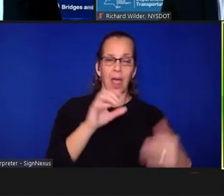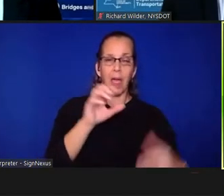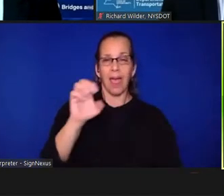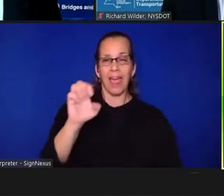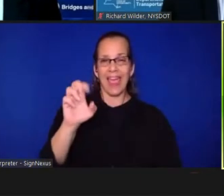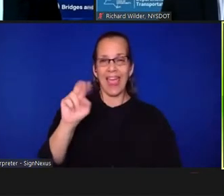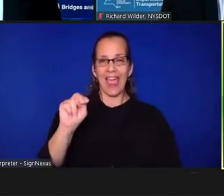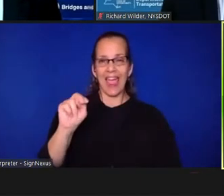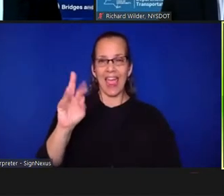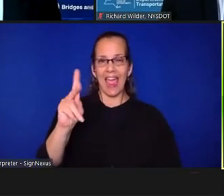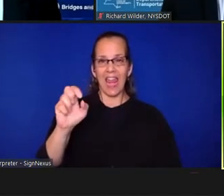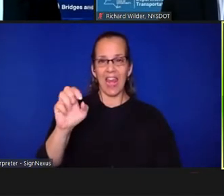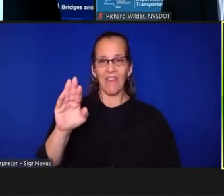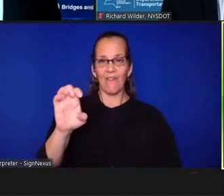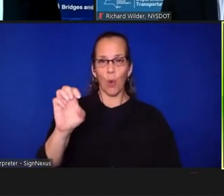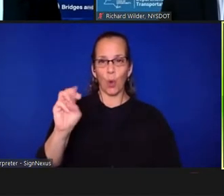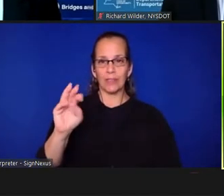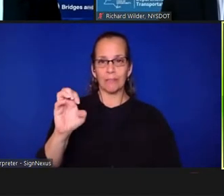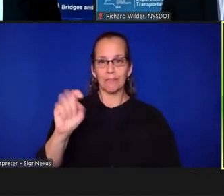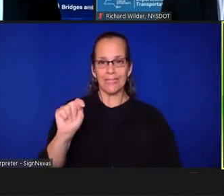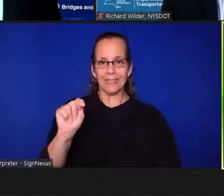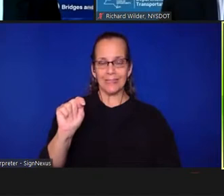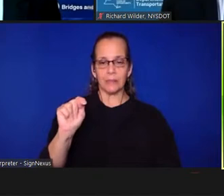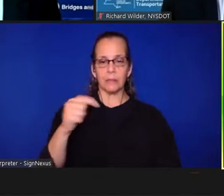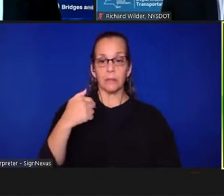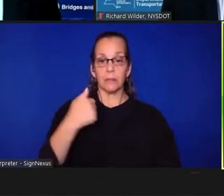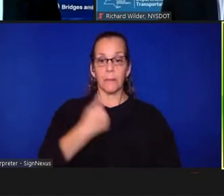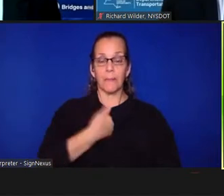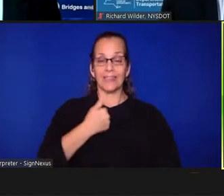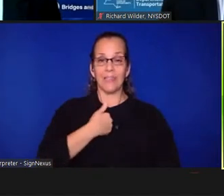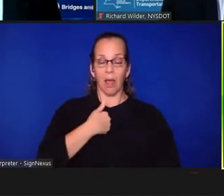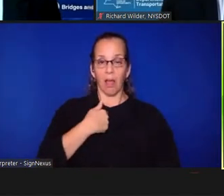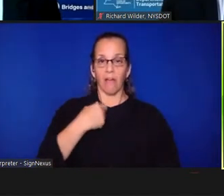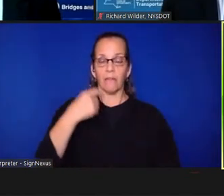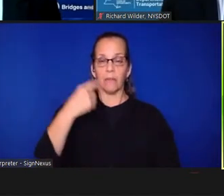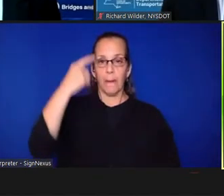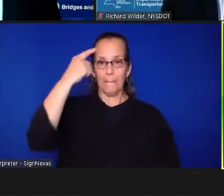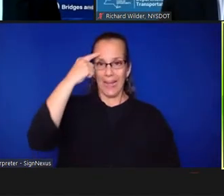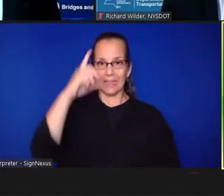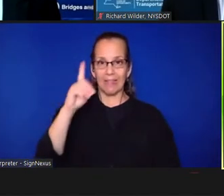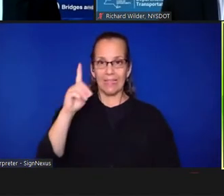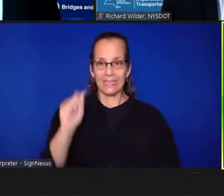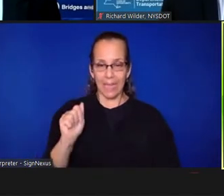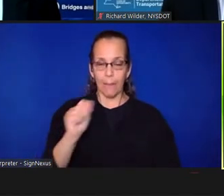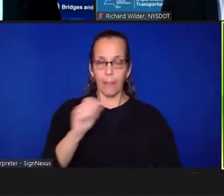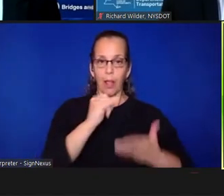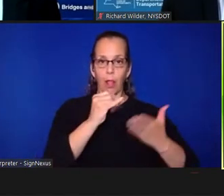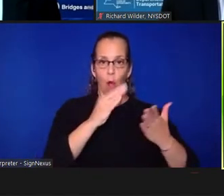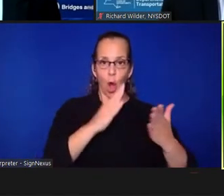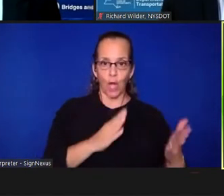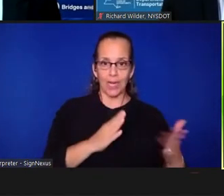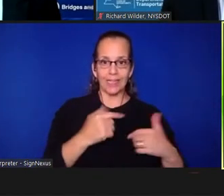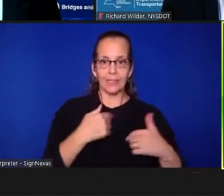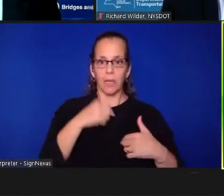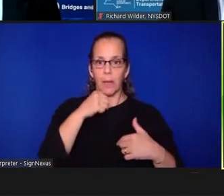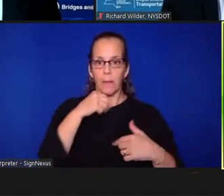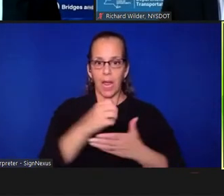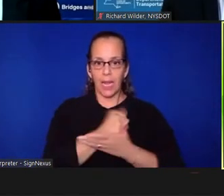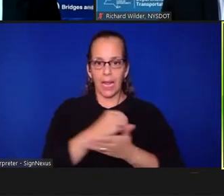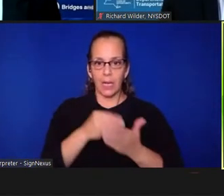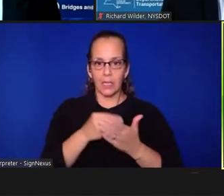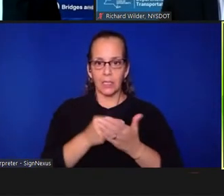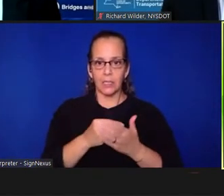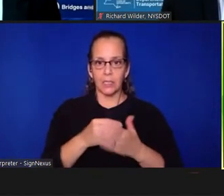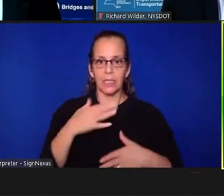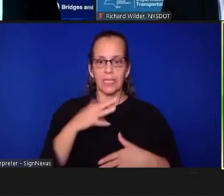dream on people well you know I'm a mentally disabled artist I'm a write-in candidate for governor I'm not taking any money spell my name correctly in a box